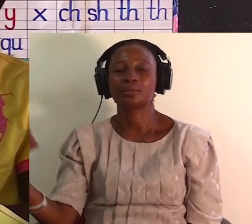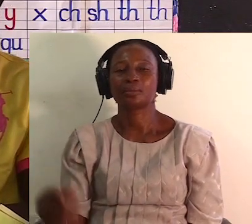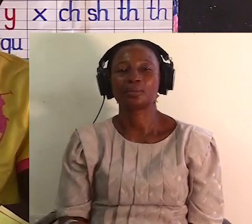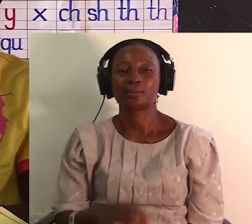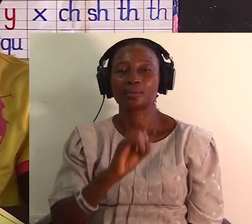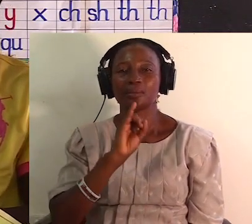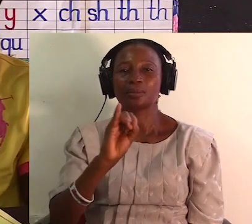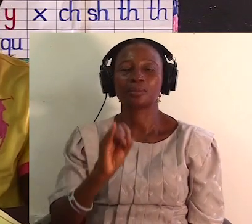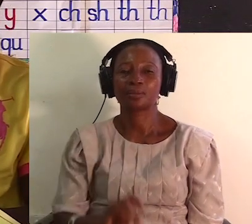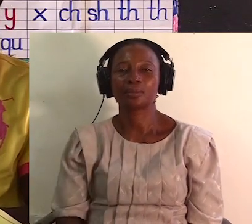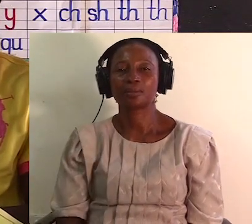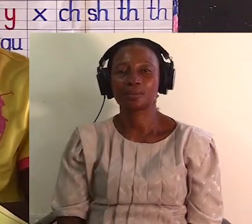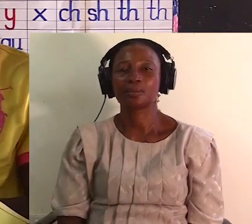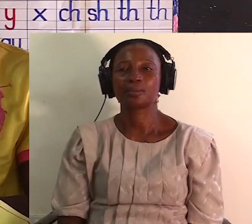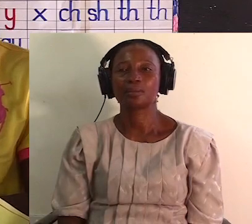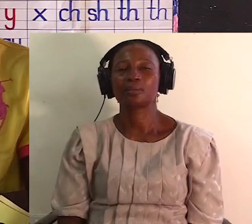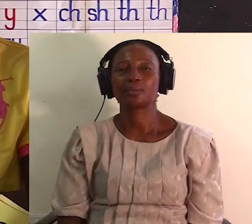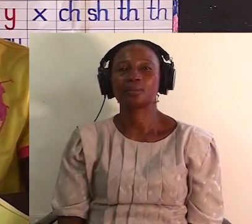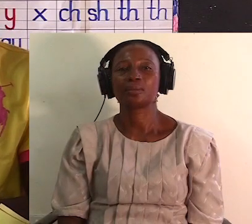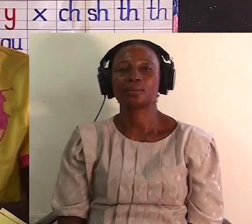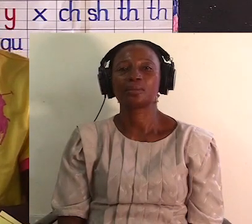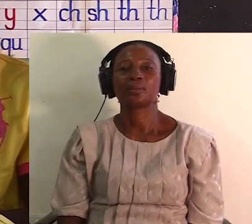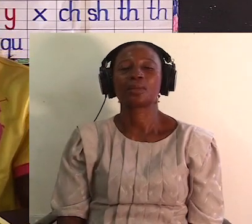sound is